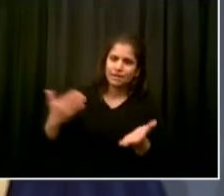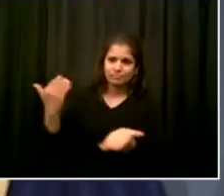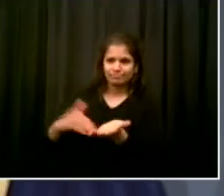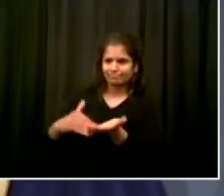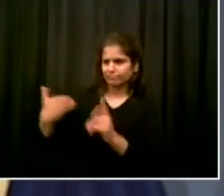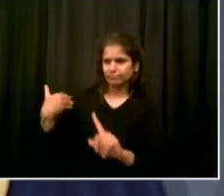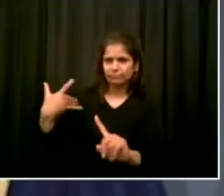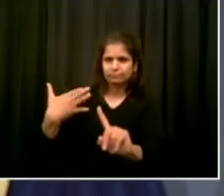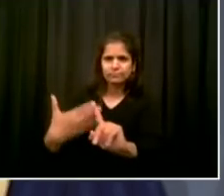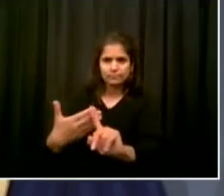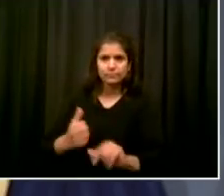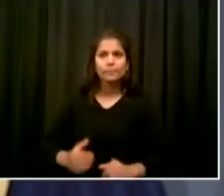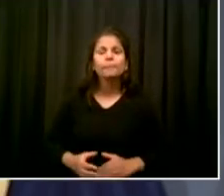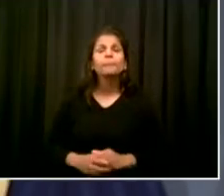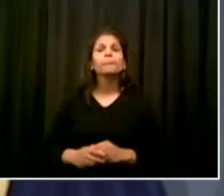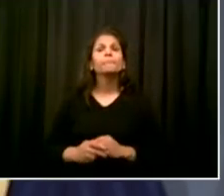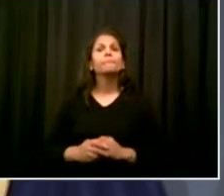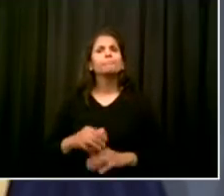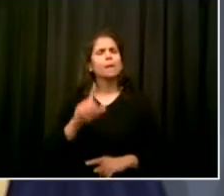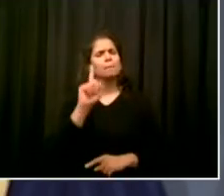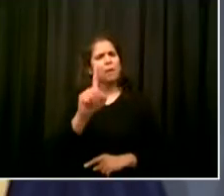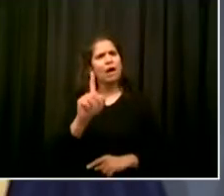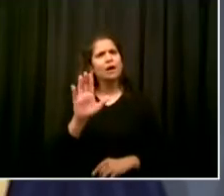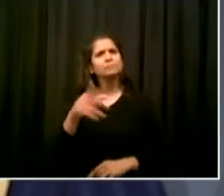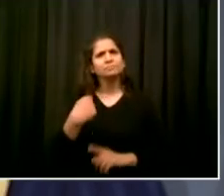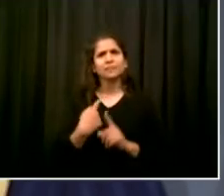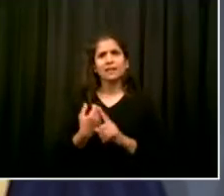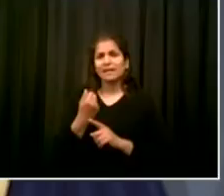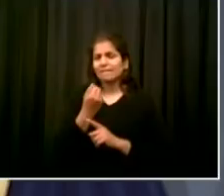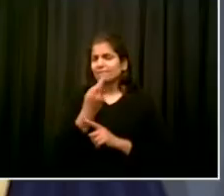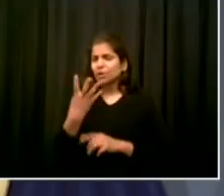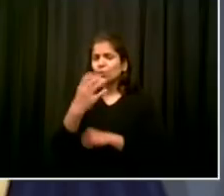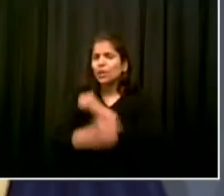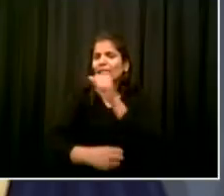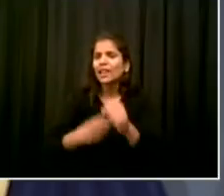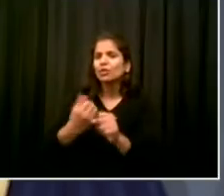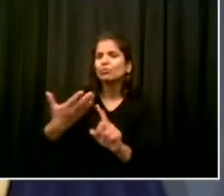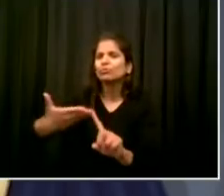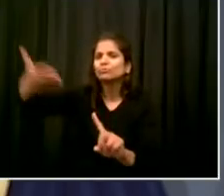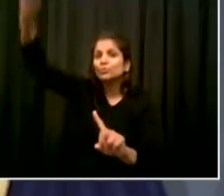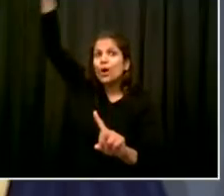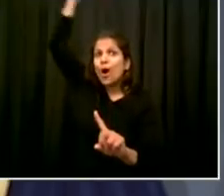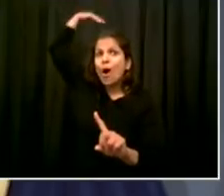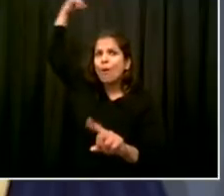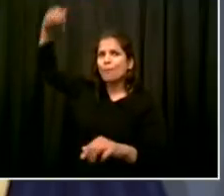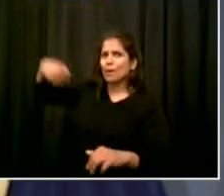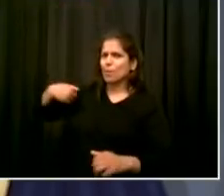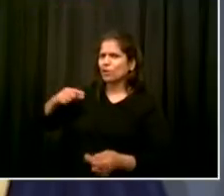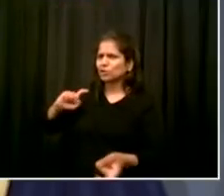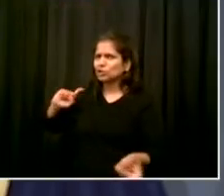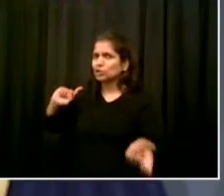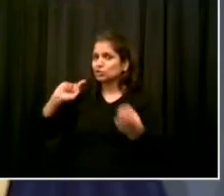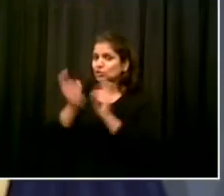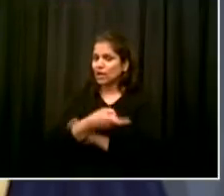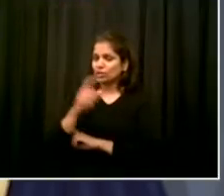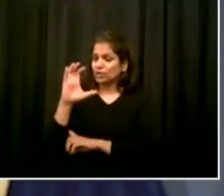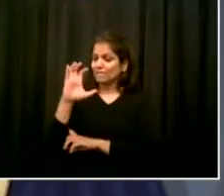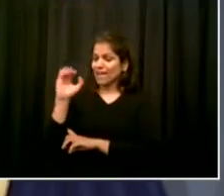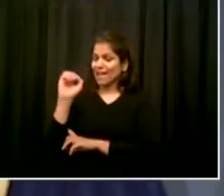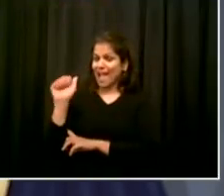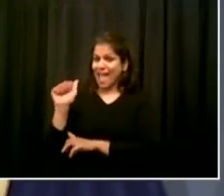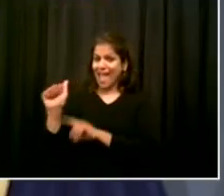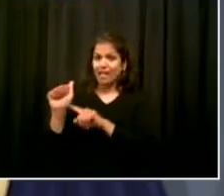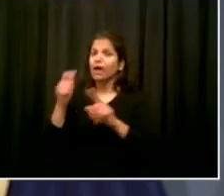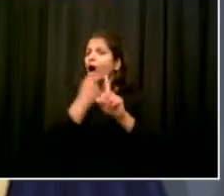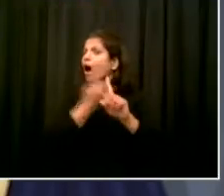of the law in a more restrictive fashion, which essentially blocks some of the disciplinary records that had been released even under the